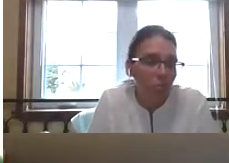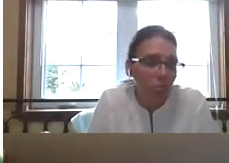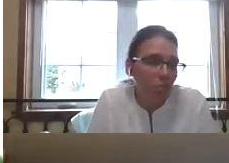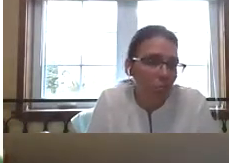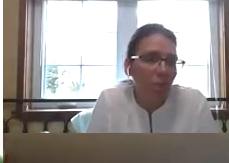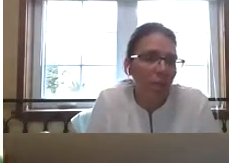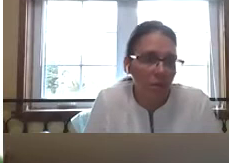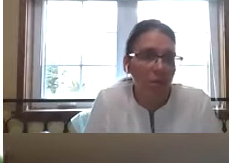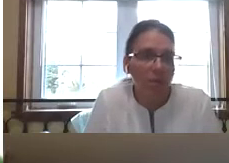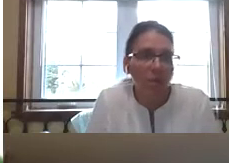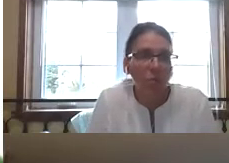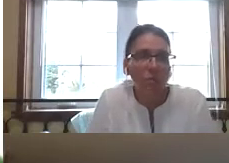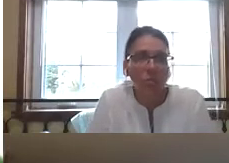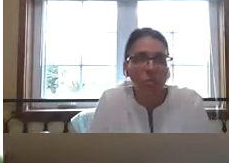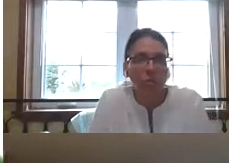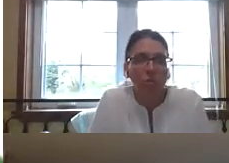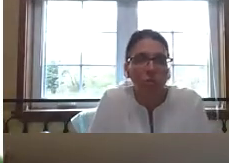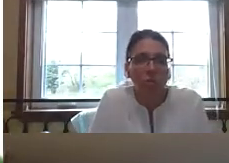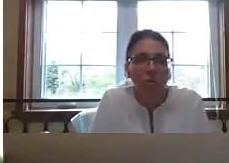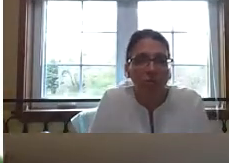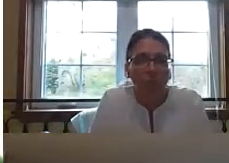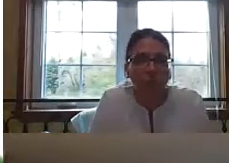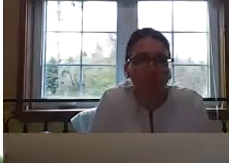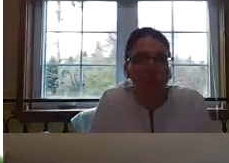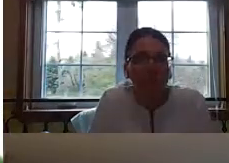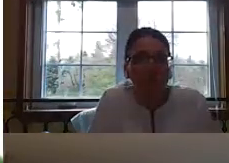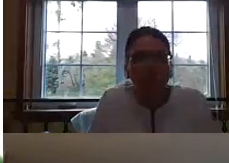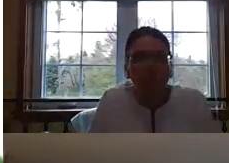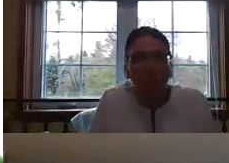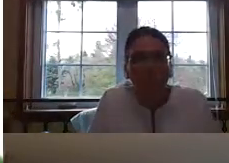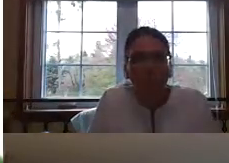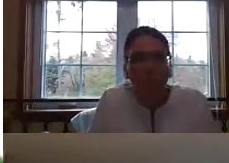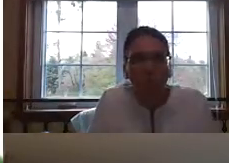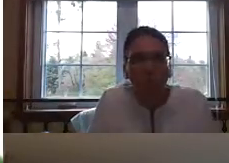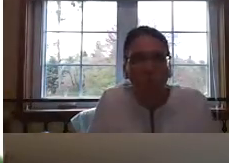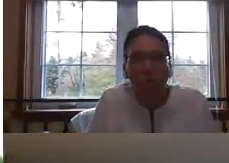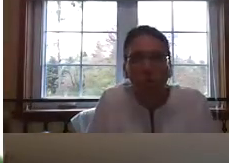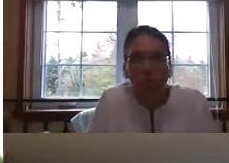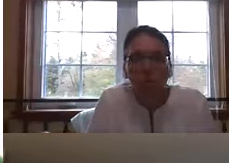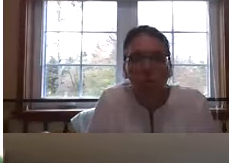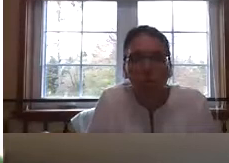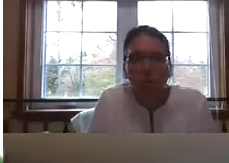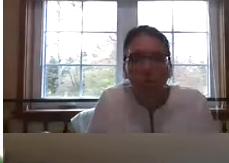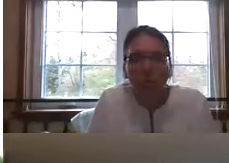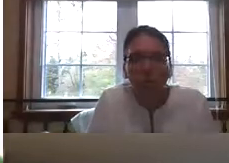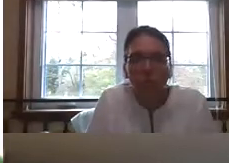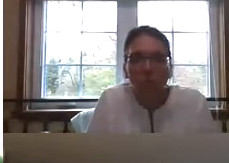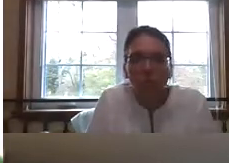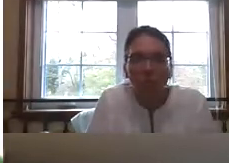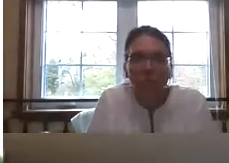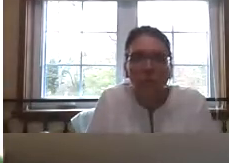those might enable some degree of street beautification to go along with some of